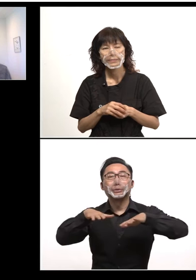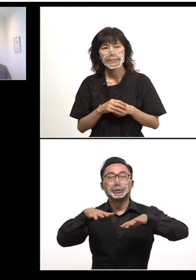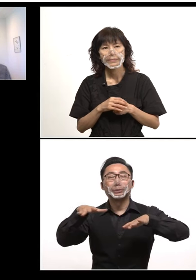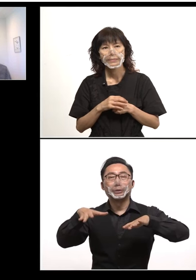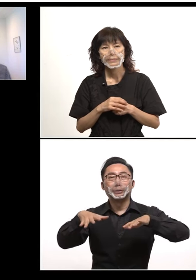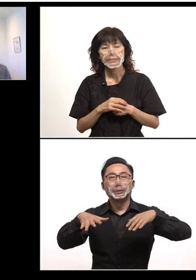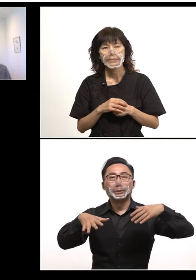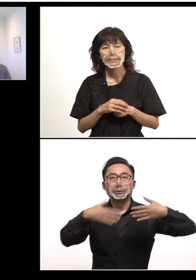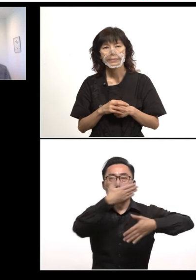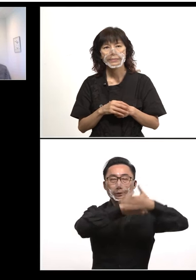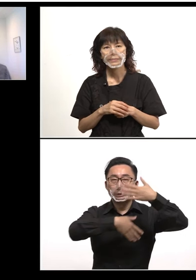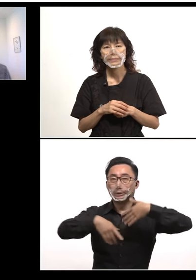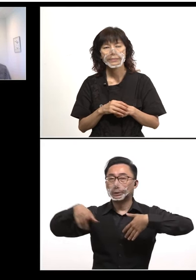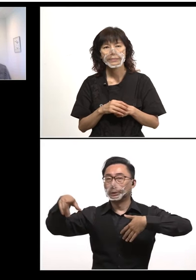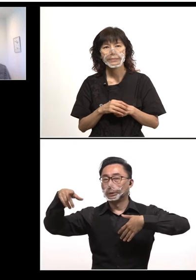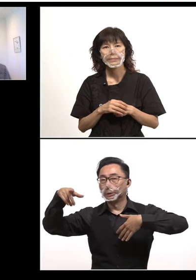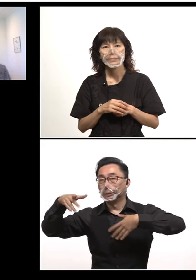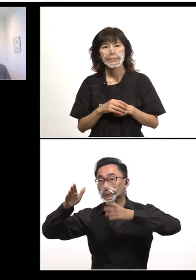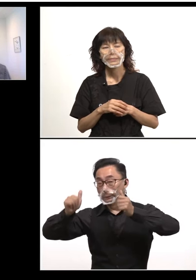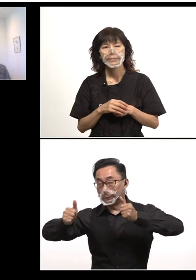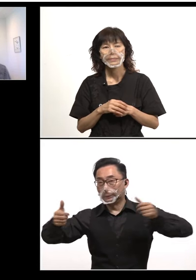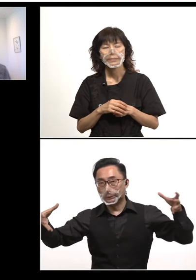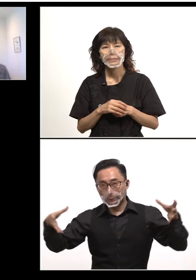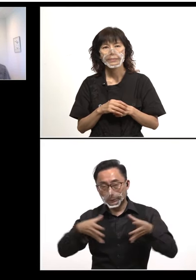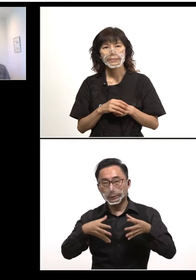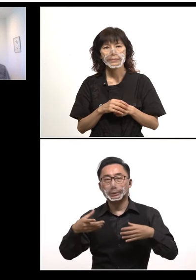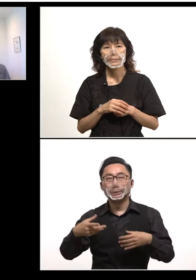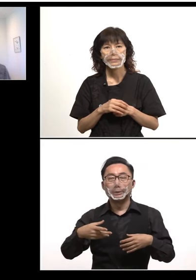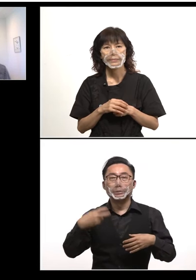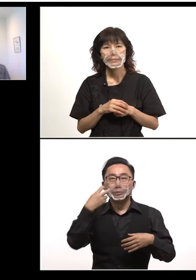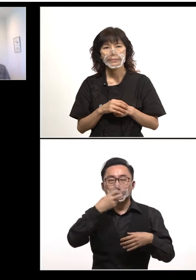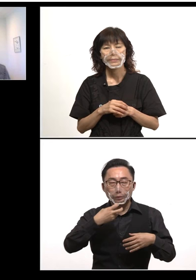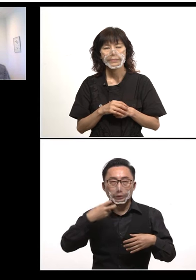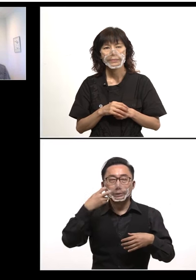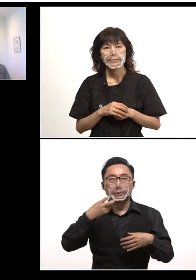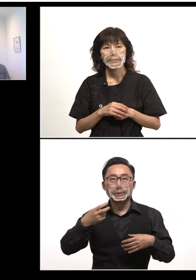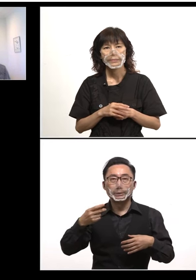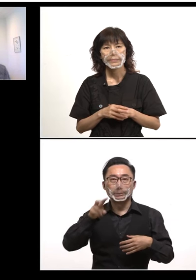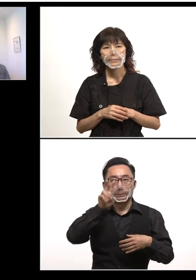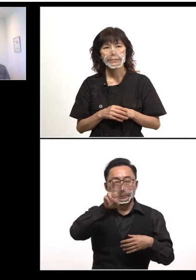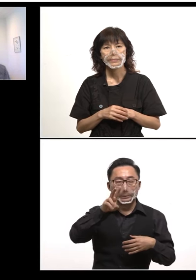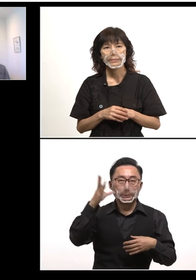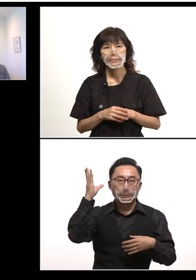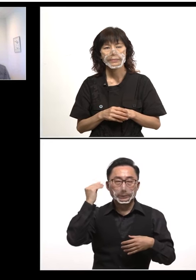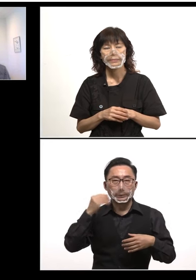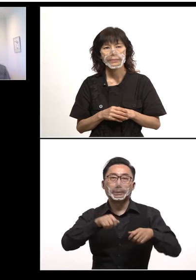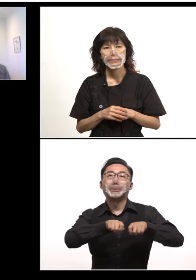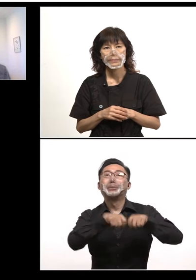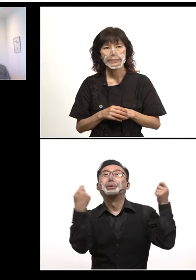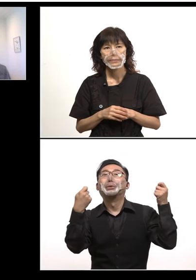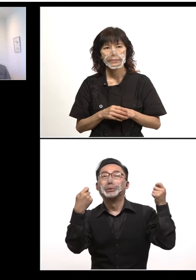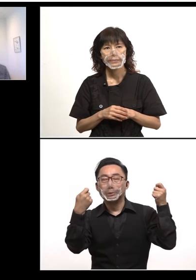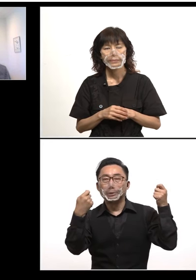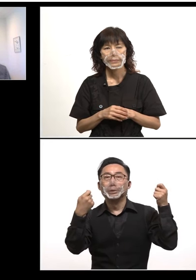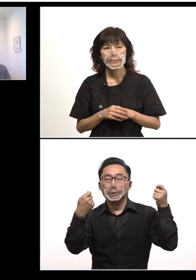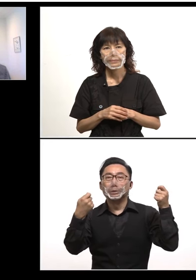how it transcends, you know, sight and hearing. And, you know, we've talked about vibration and we've talked about, you